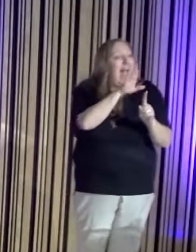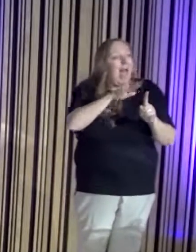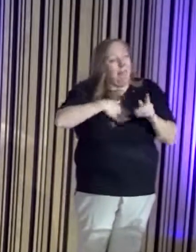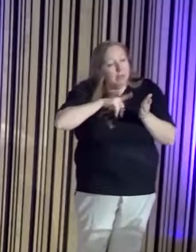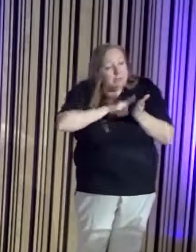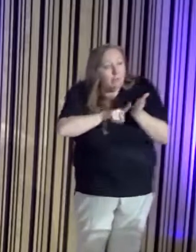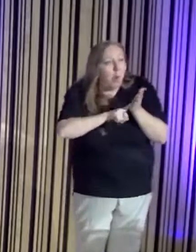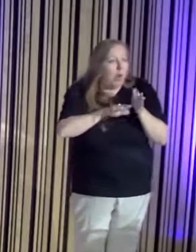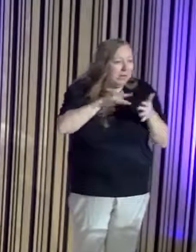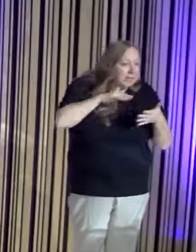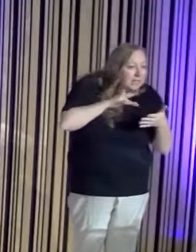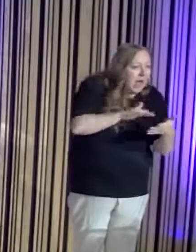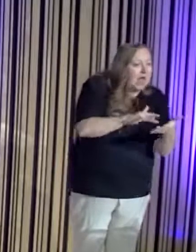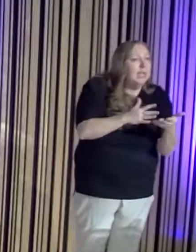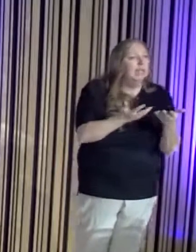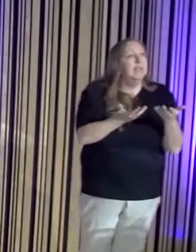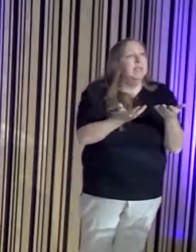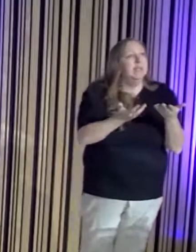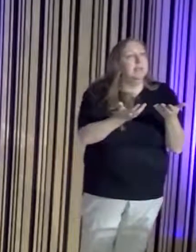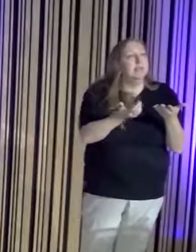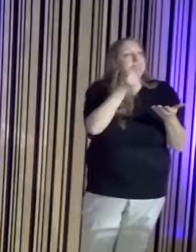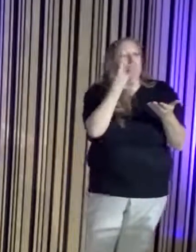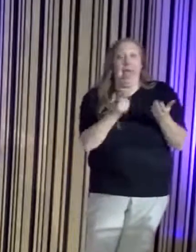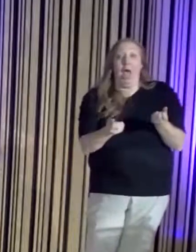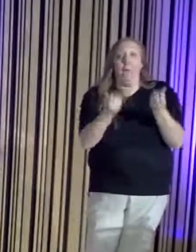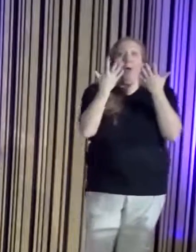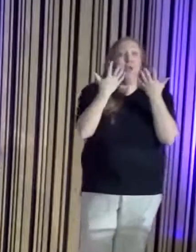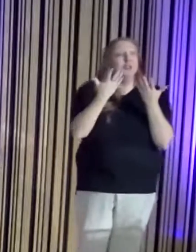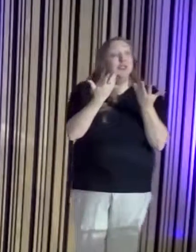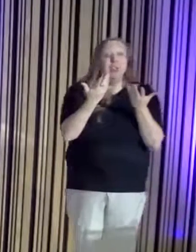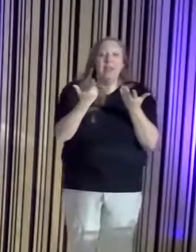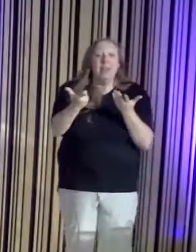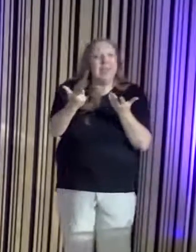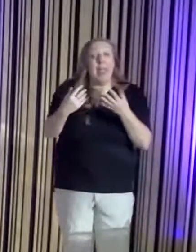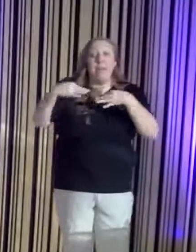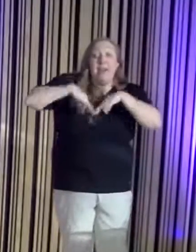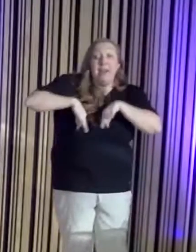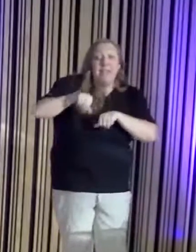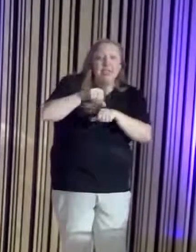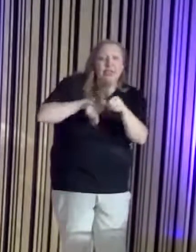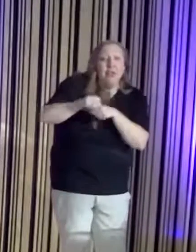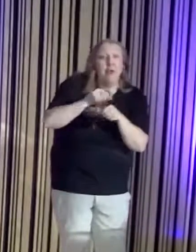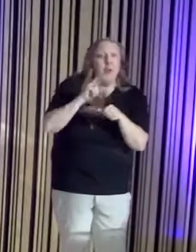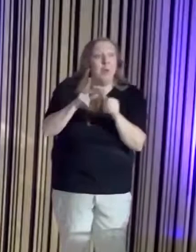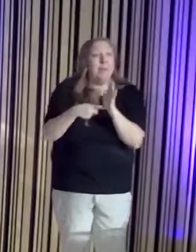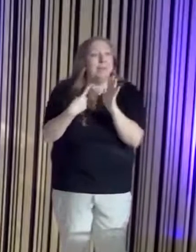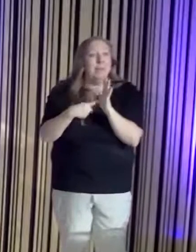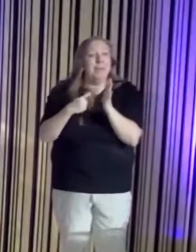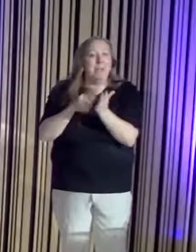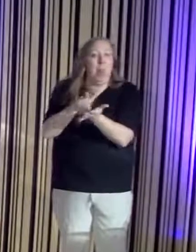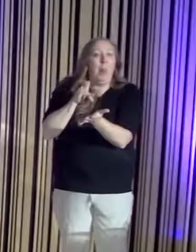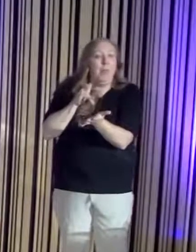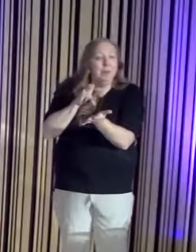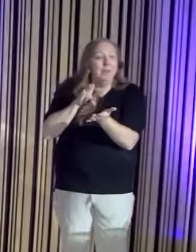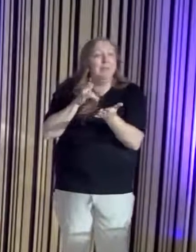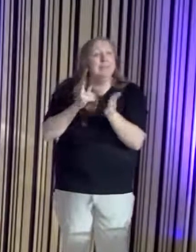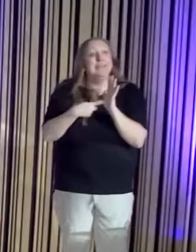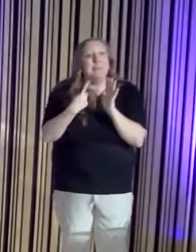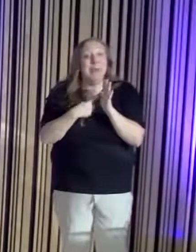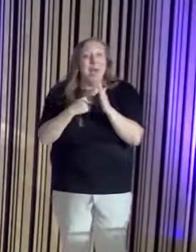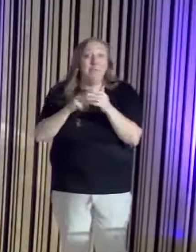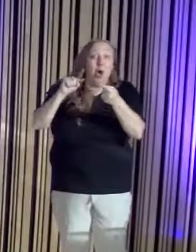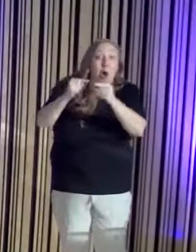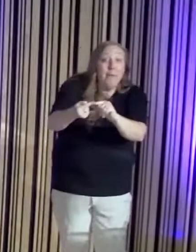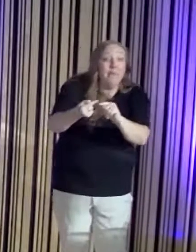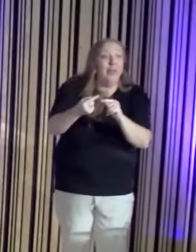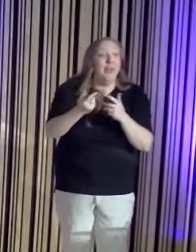how much are they mutually beneficial, how much are they sometimes beneficial, sometimes harmful,